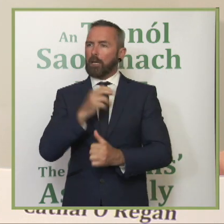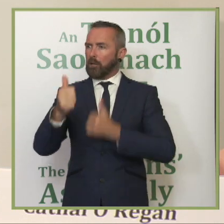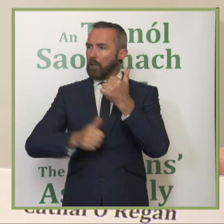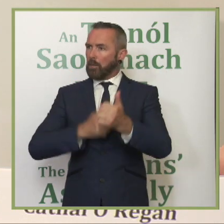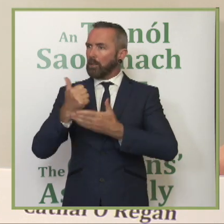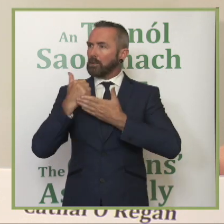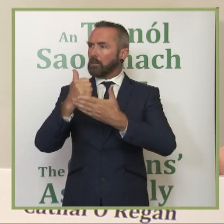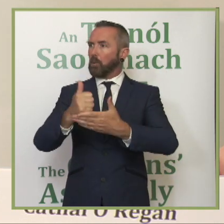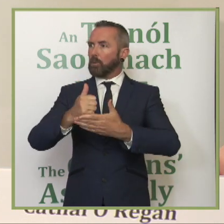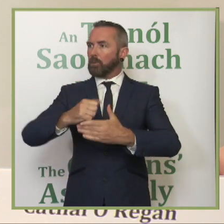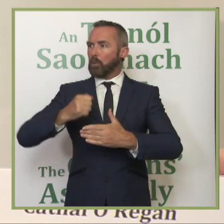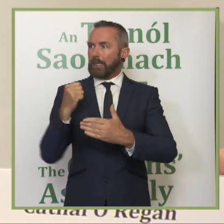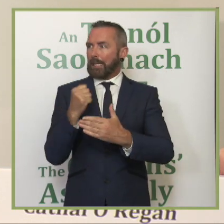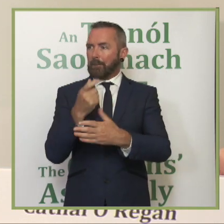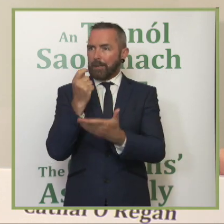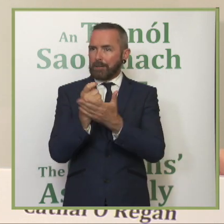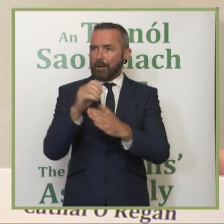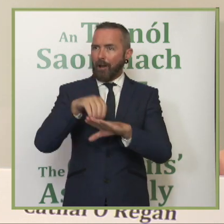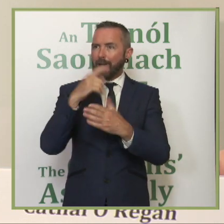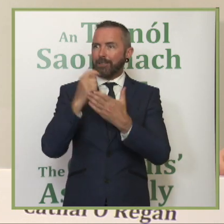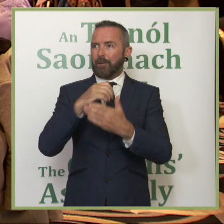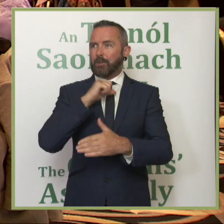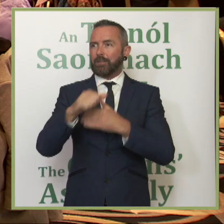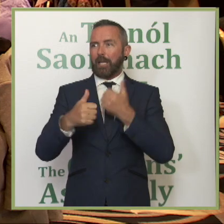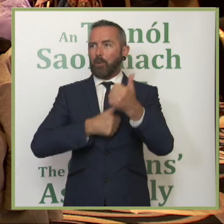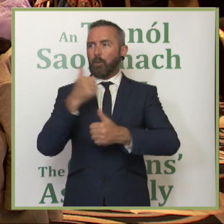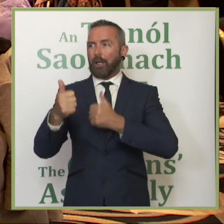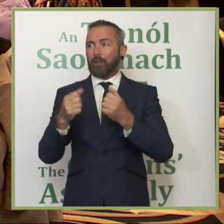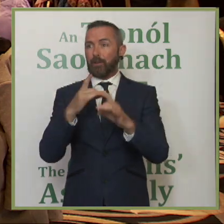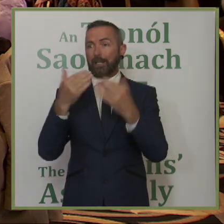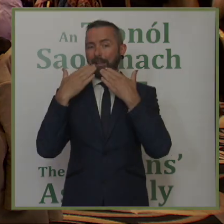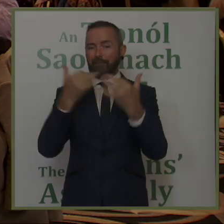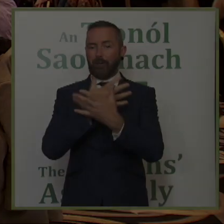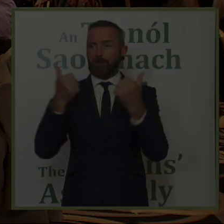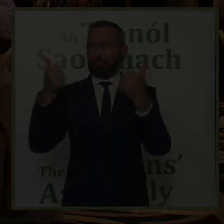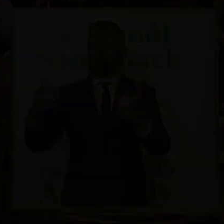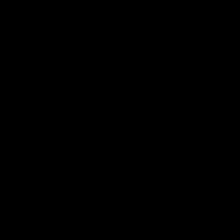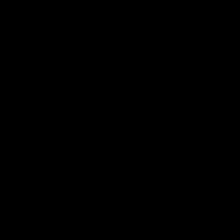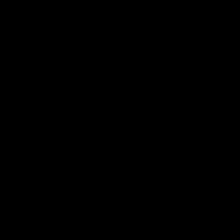support in keeping us to time today. So well done on all of that. Thank you very much.